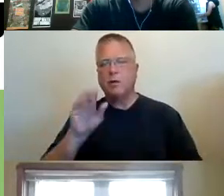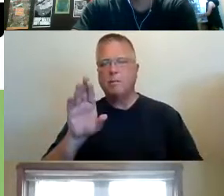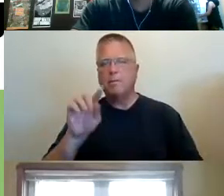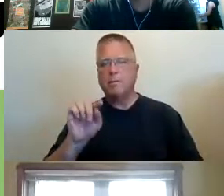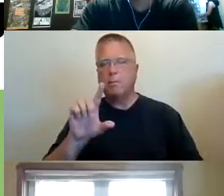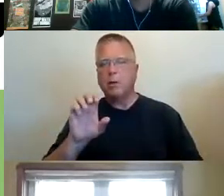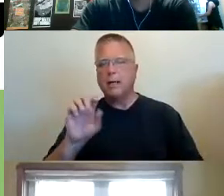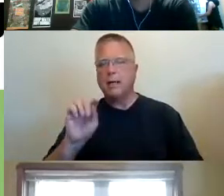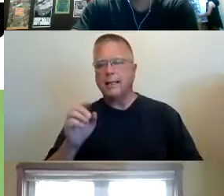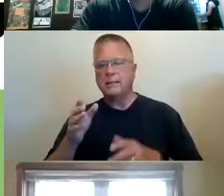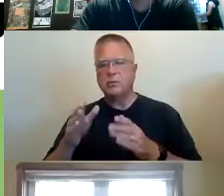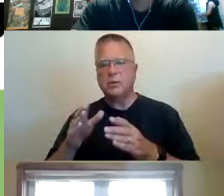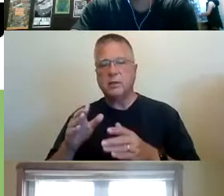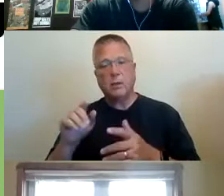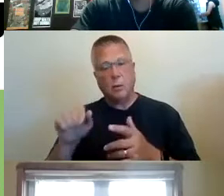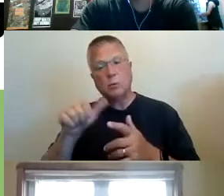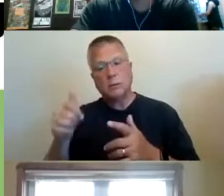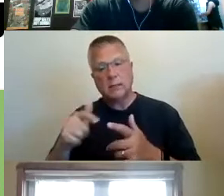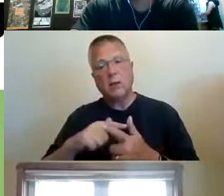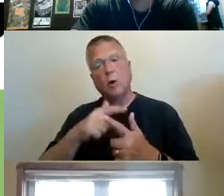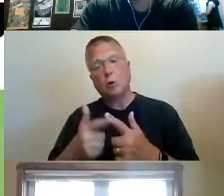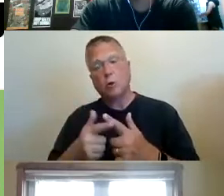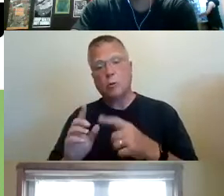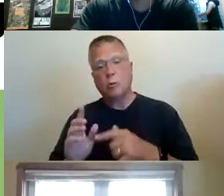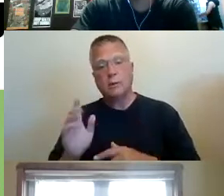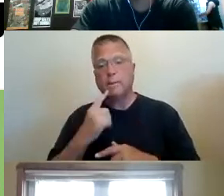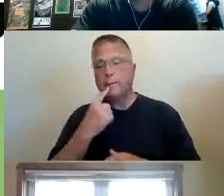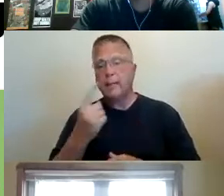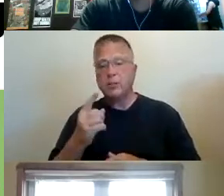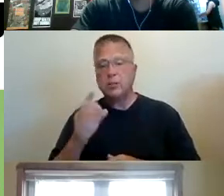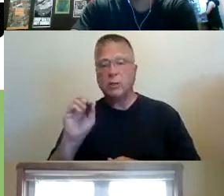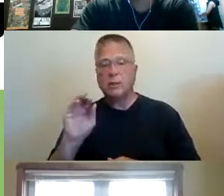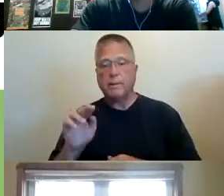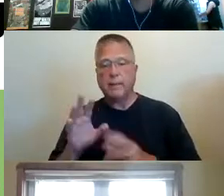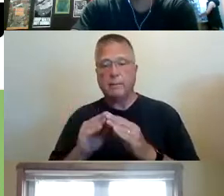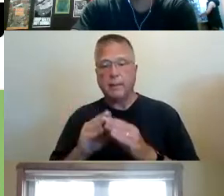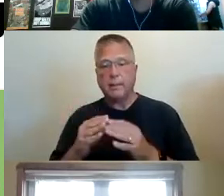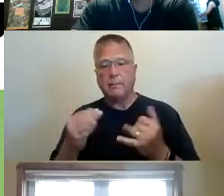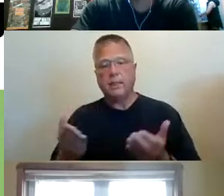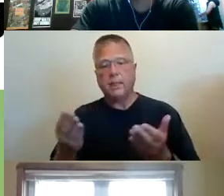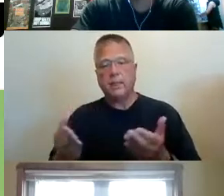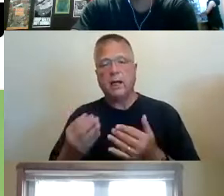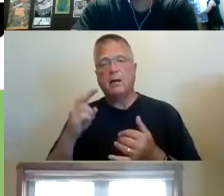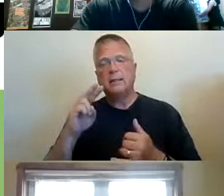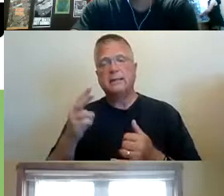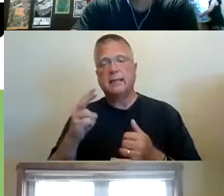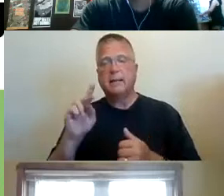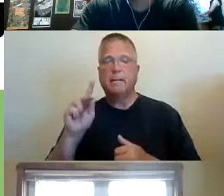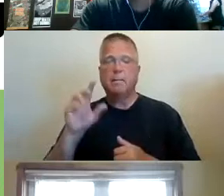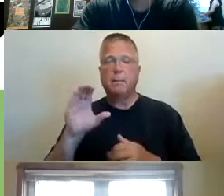was raised at the Beacon meeting. Here we are today, then at the second public meeting for